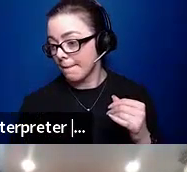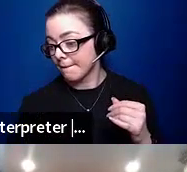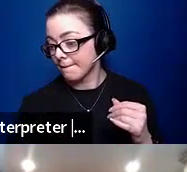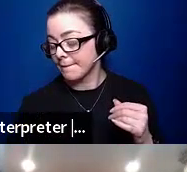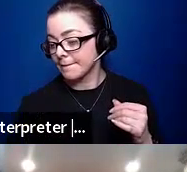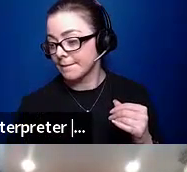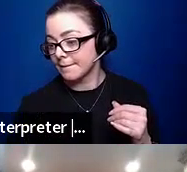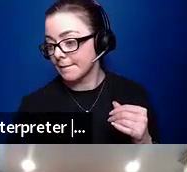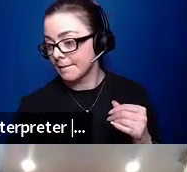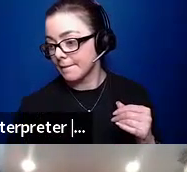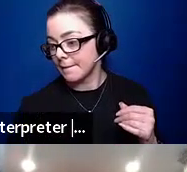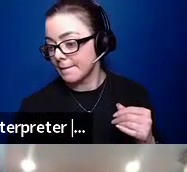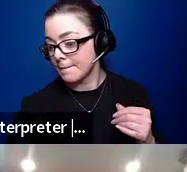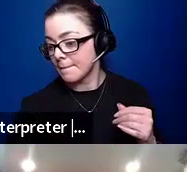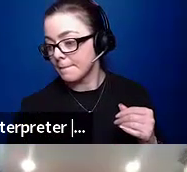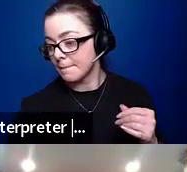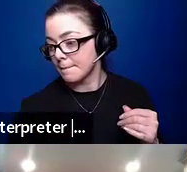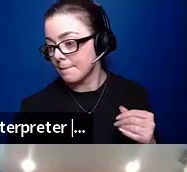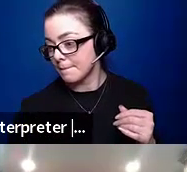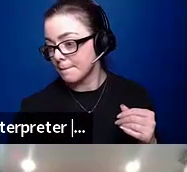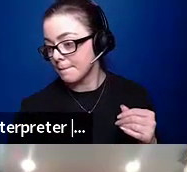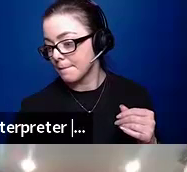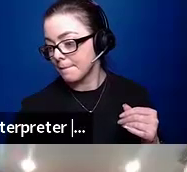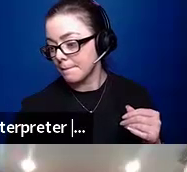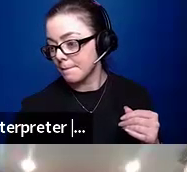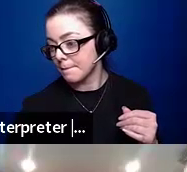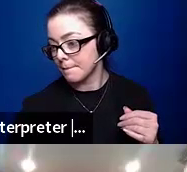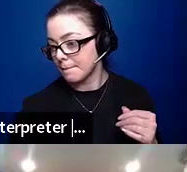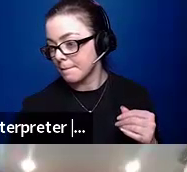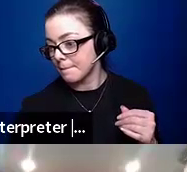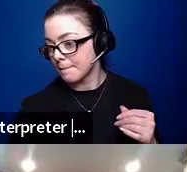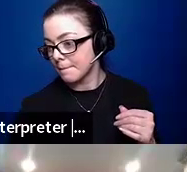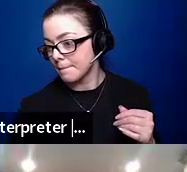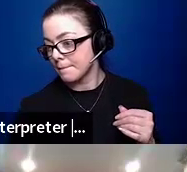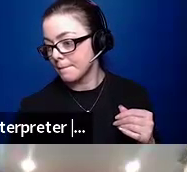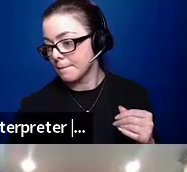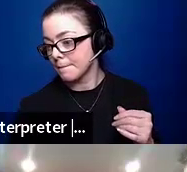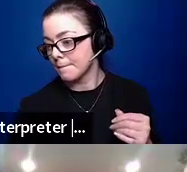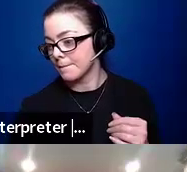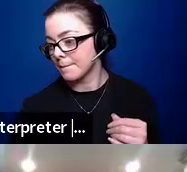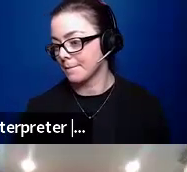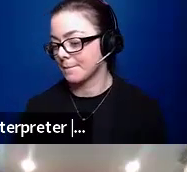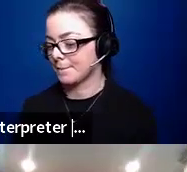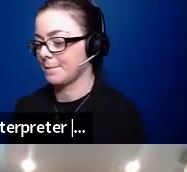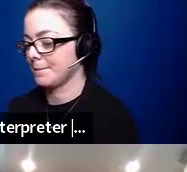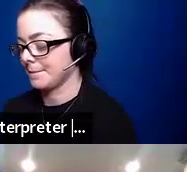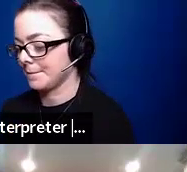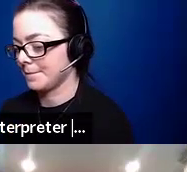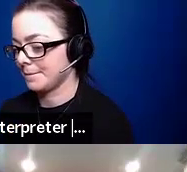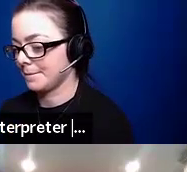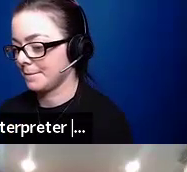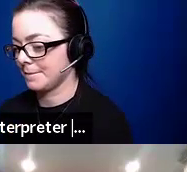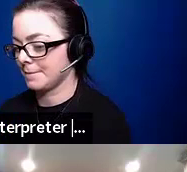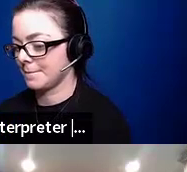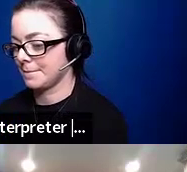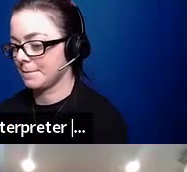Bargloff. Like the last one, chance to butcher your name once. Are you Hello. here? Yep. Hi. Okay. I'm just